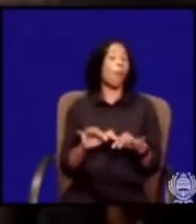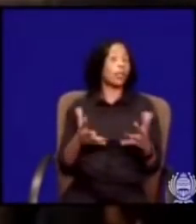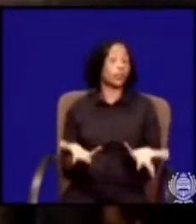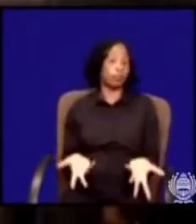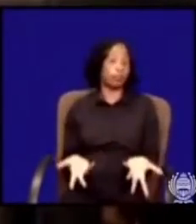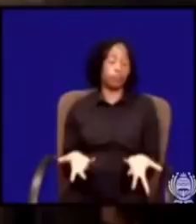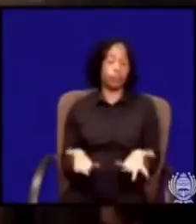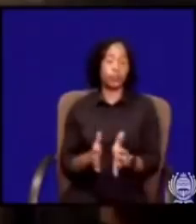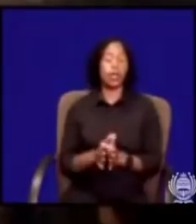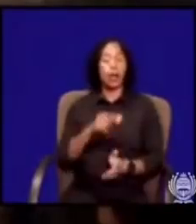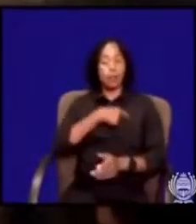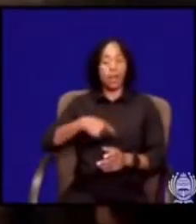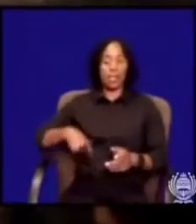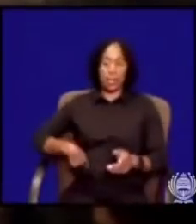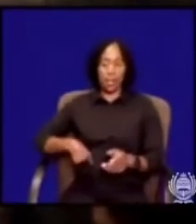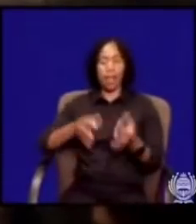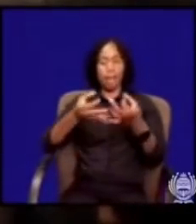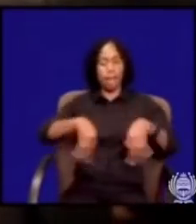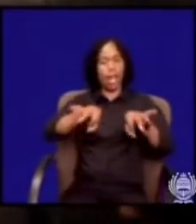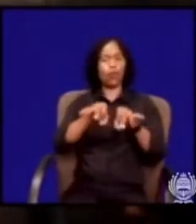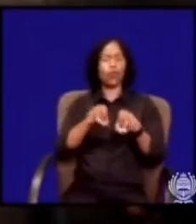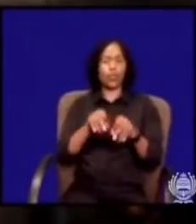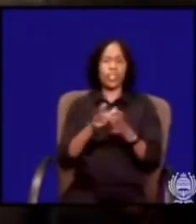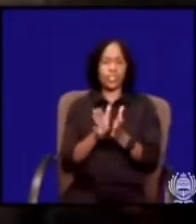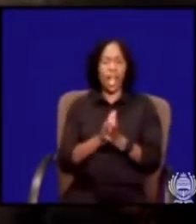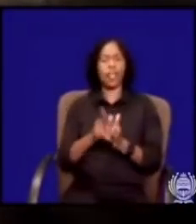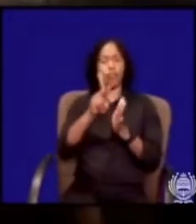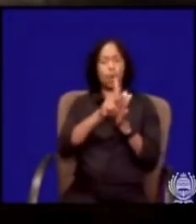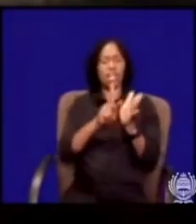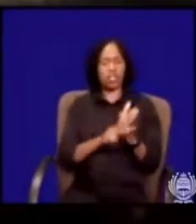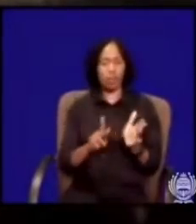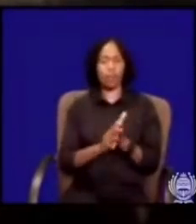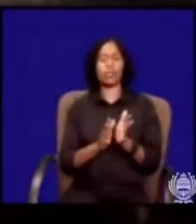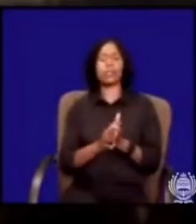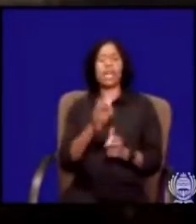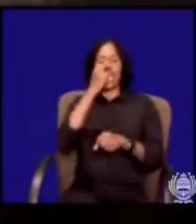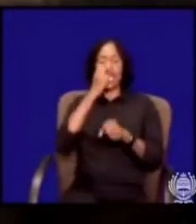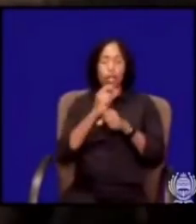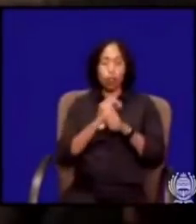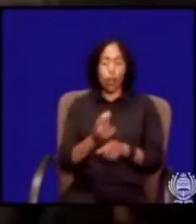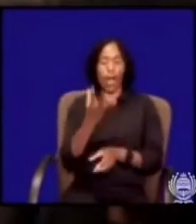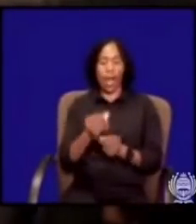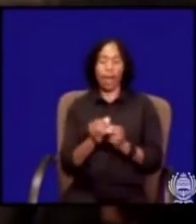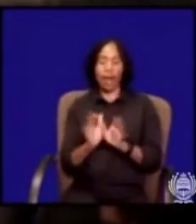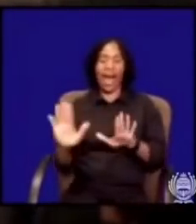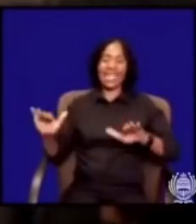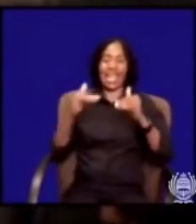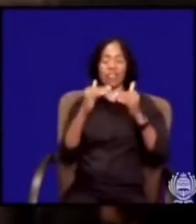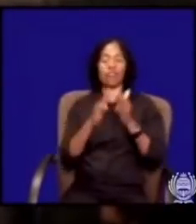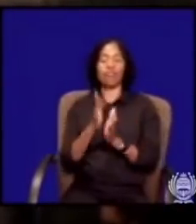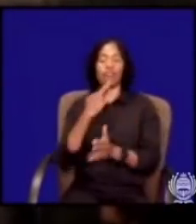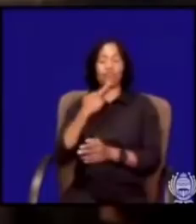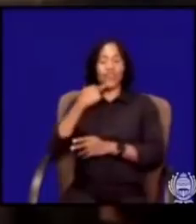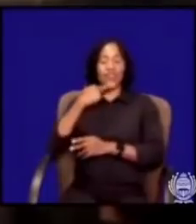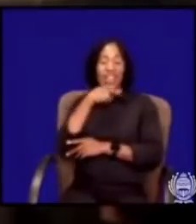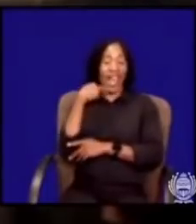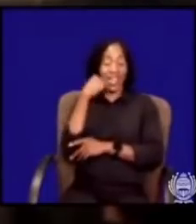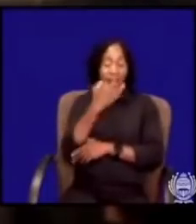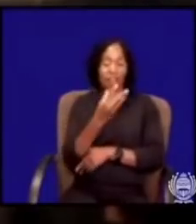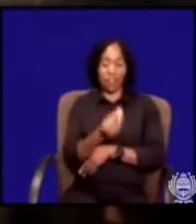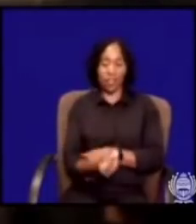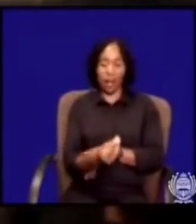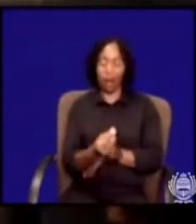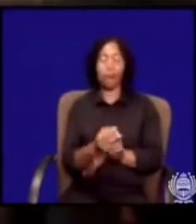President, we must hold our values and our principles against the hard realities in this nation and see if indeed we are measuring up to